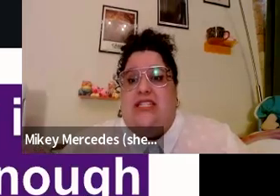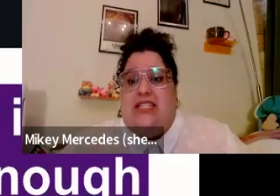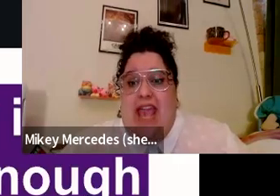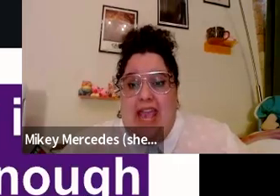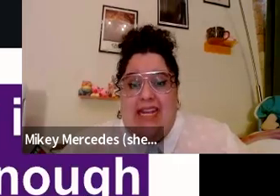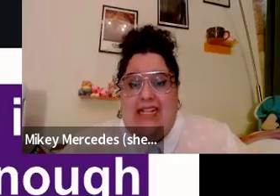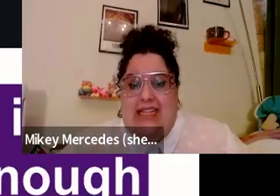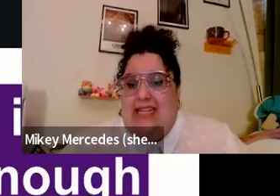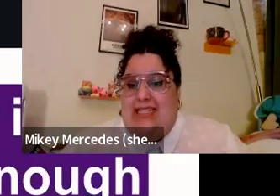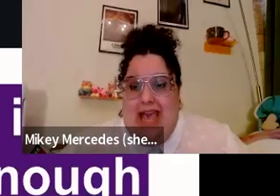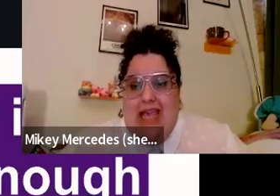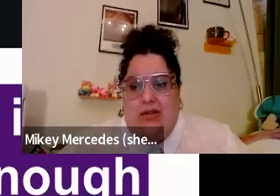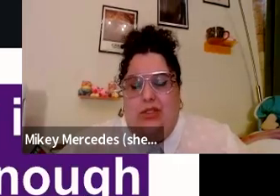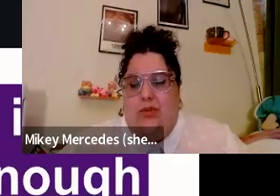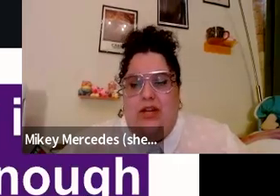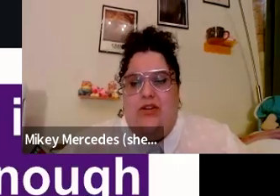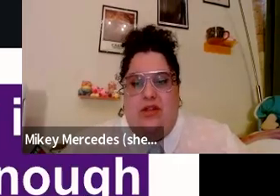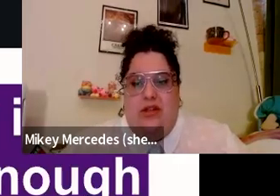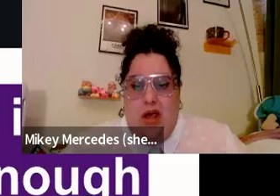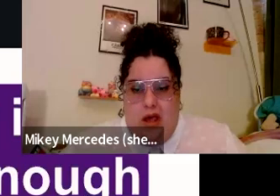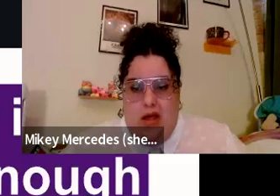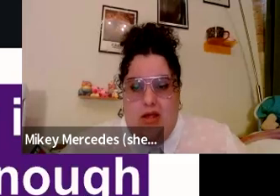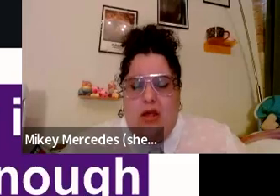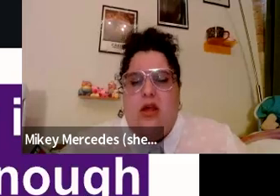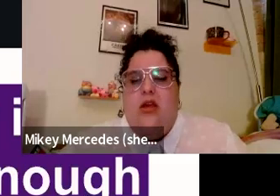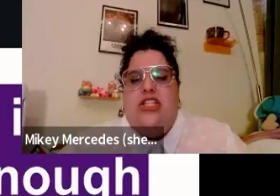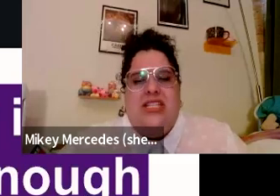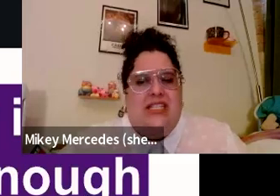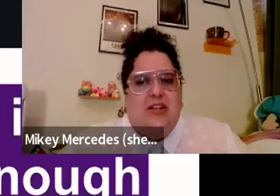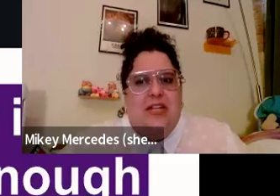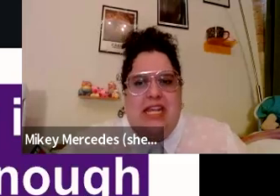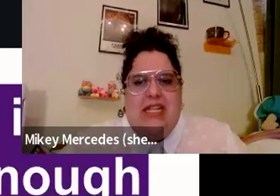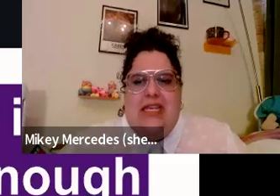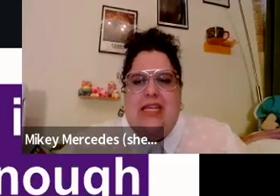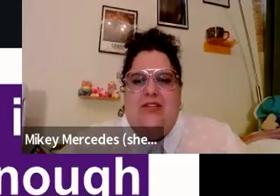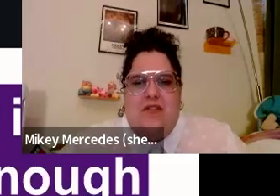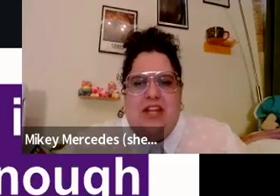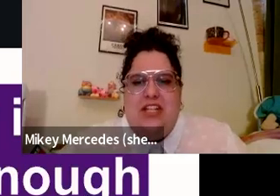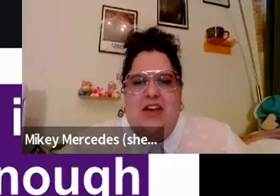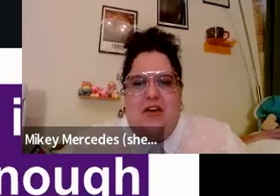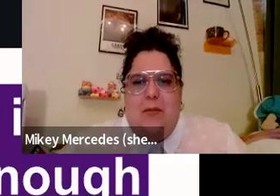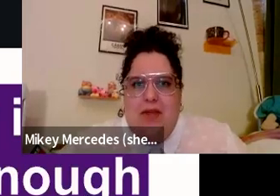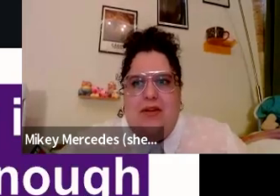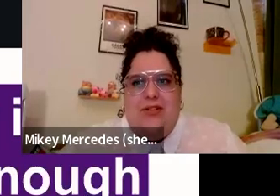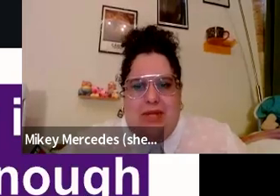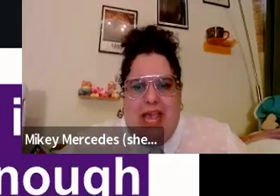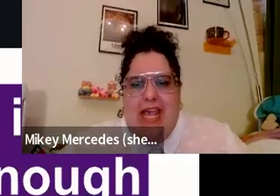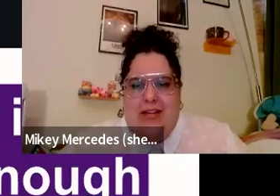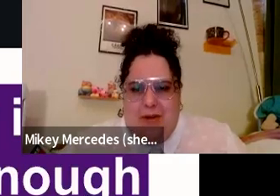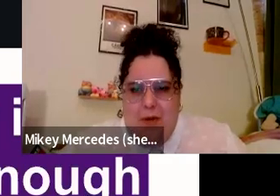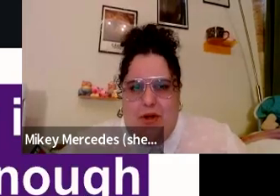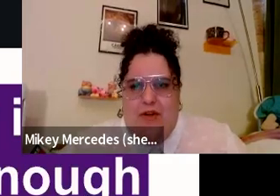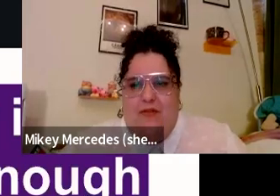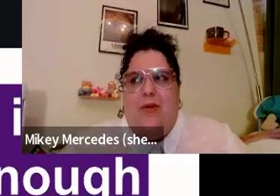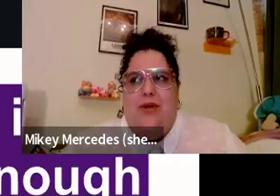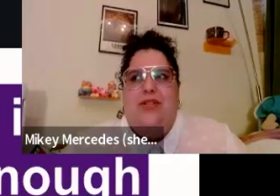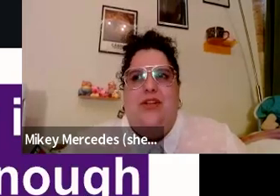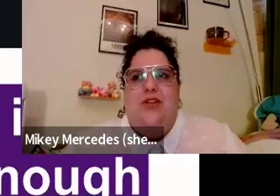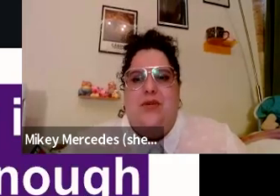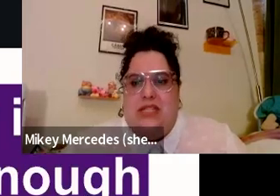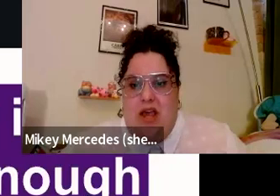to serve me. I demanded an interpreter. I got the "we do not provide interpreters" response